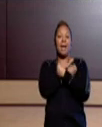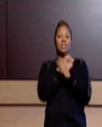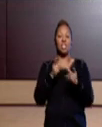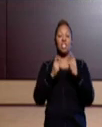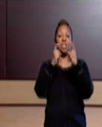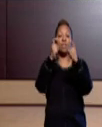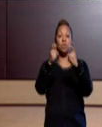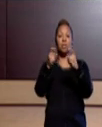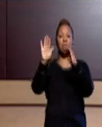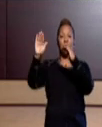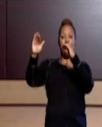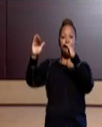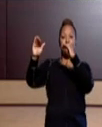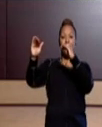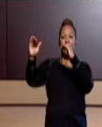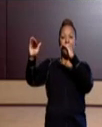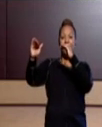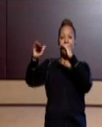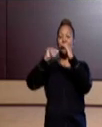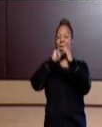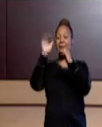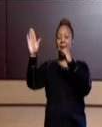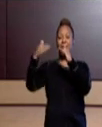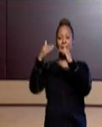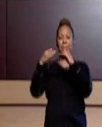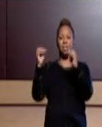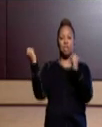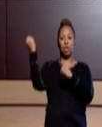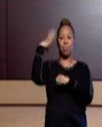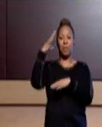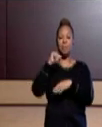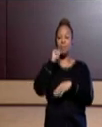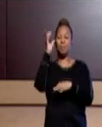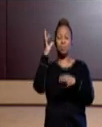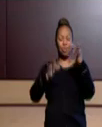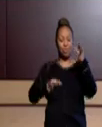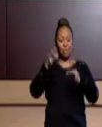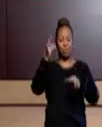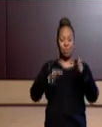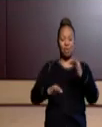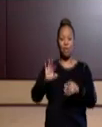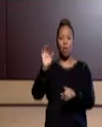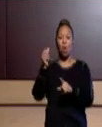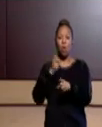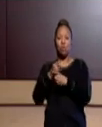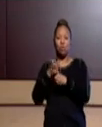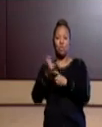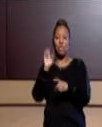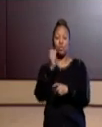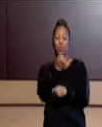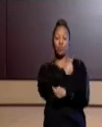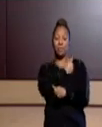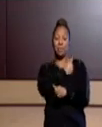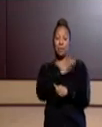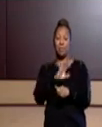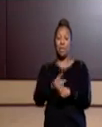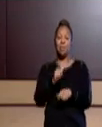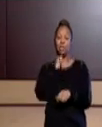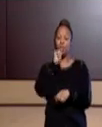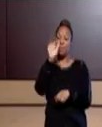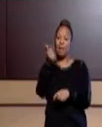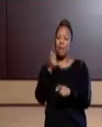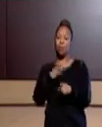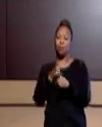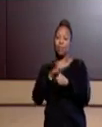yourself boundless grace. Boundless grace. Don't judge yourself. Don't treat yourself like a lot of times you wouldn't even treat